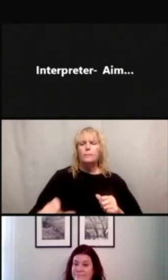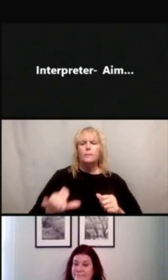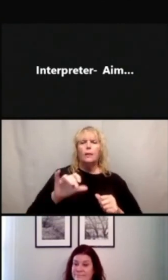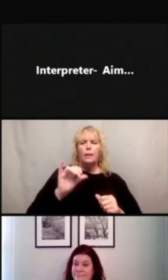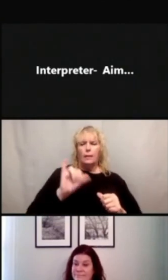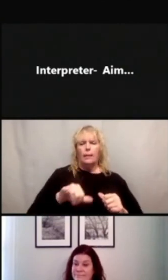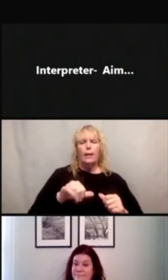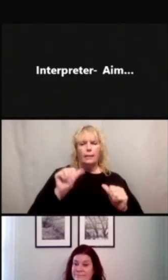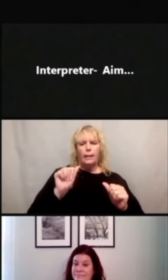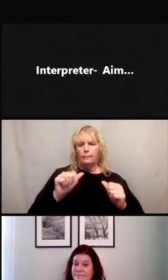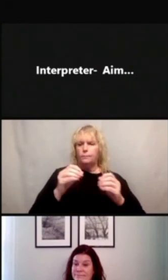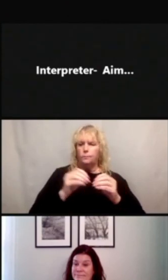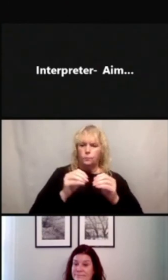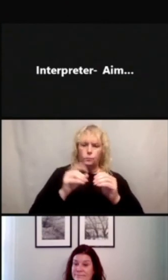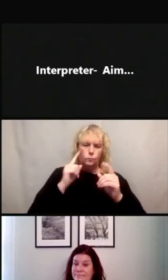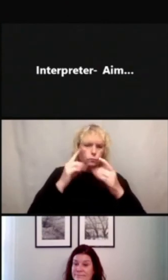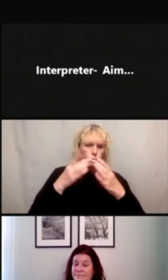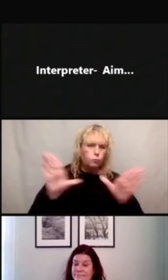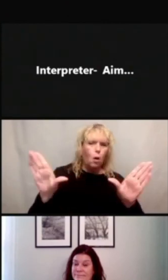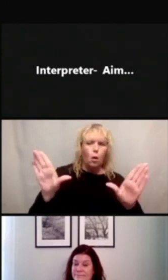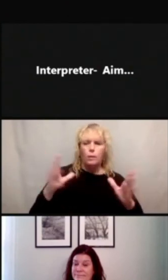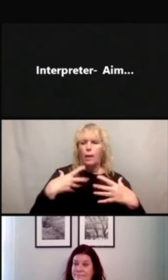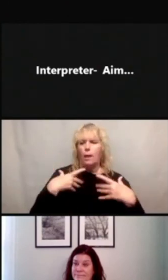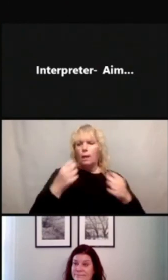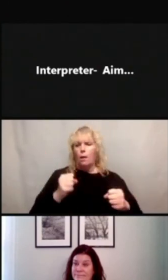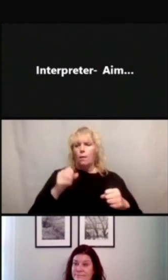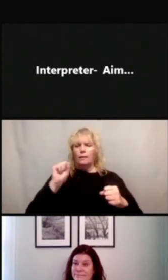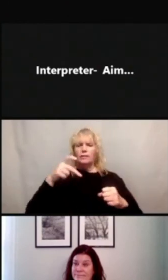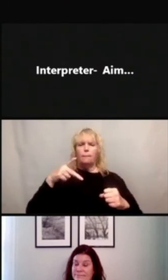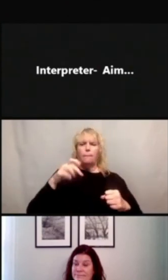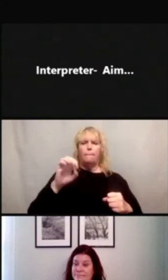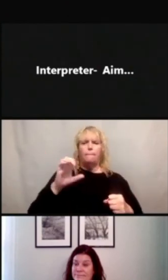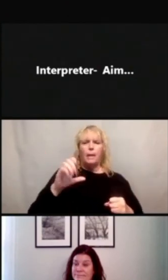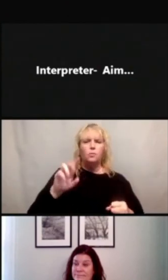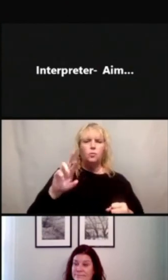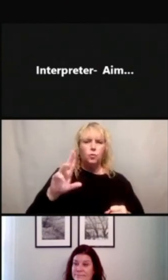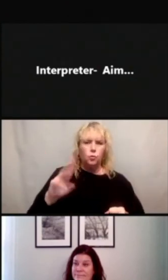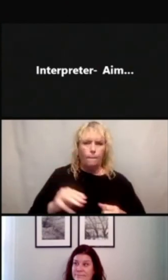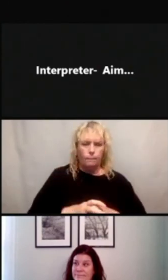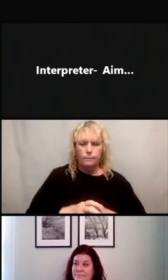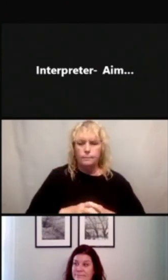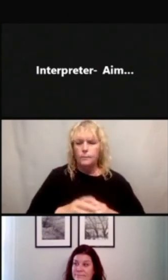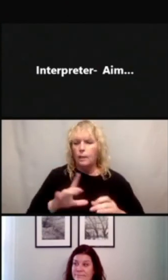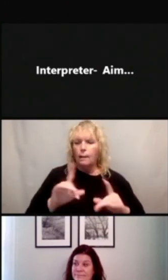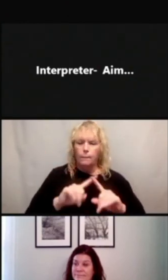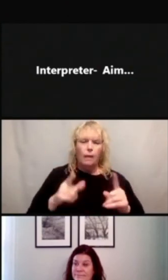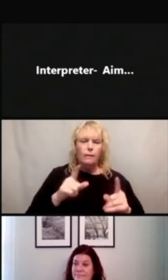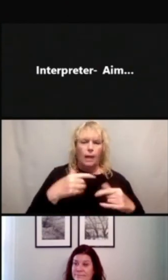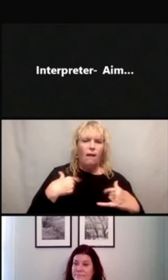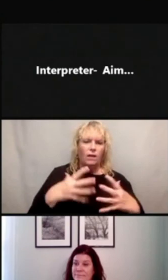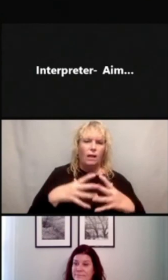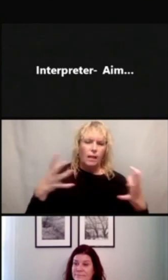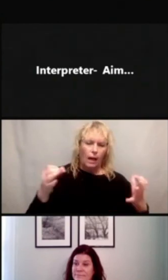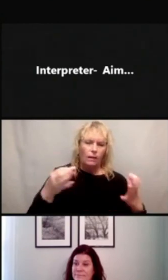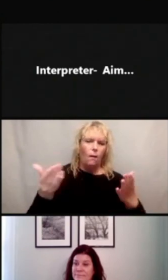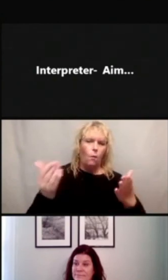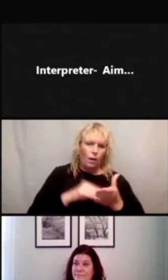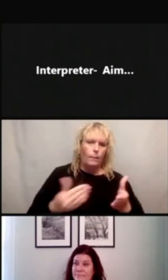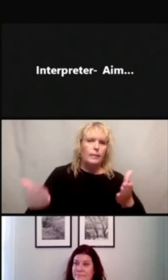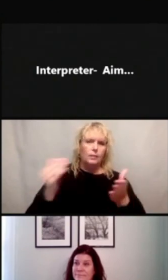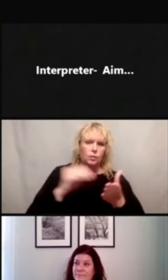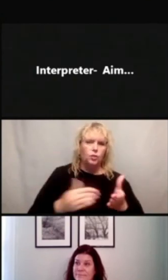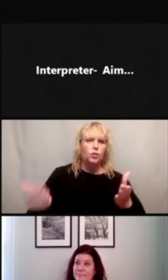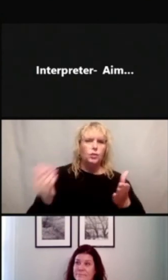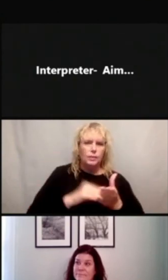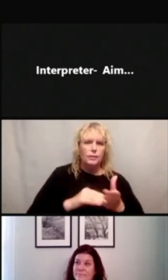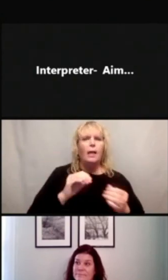broader health spectrum, but sort of the intensity and duration there. There's a lot of repetition, a lot of revisiting to make